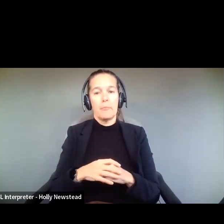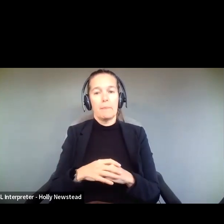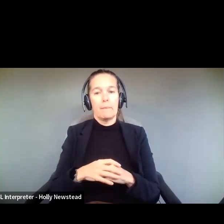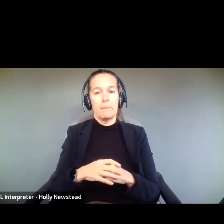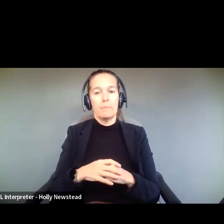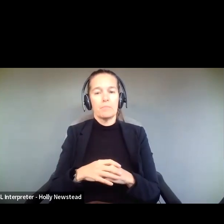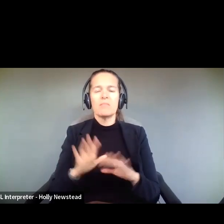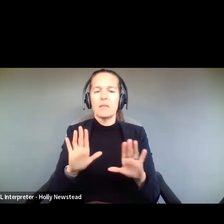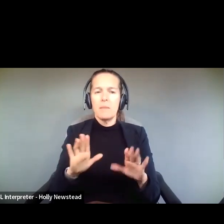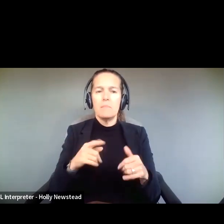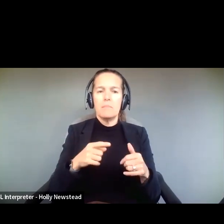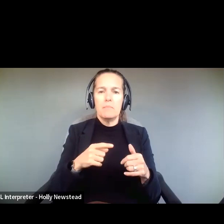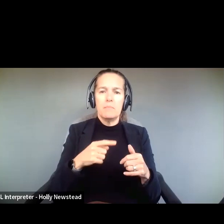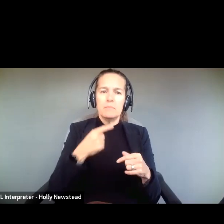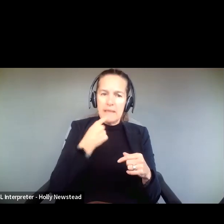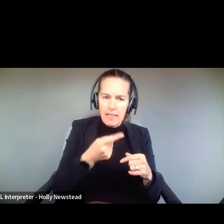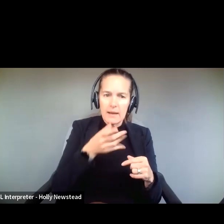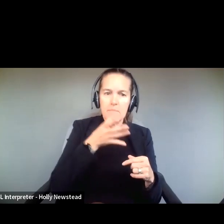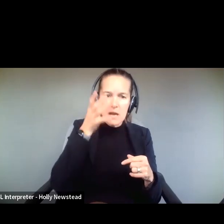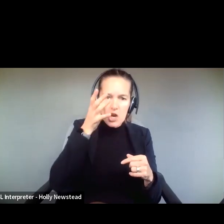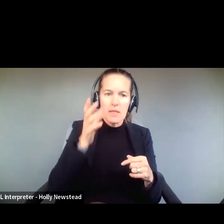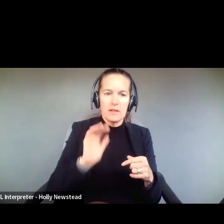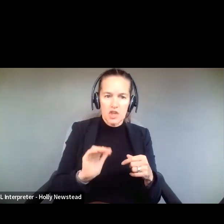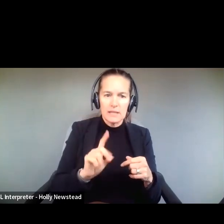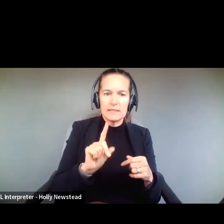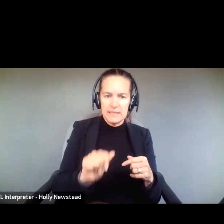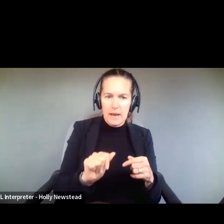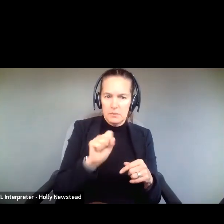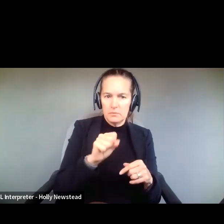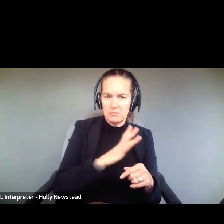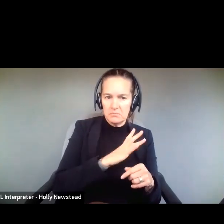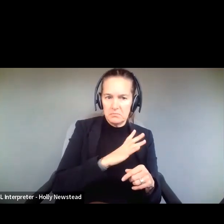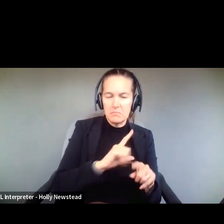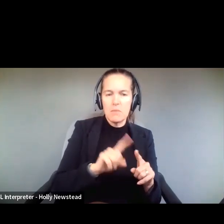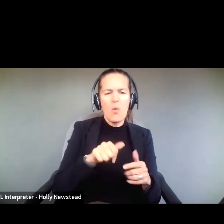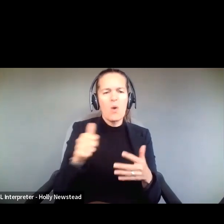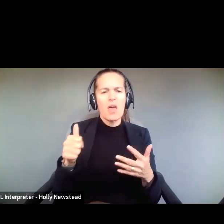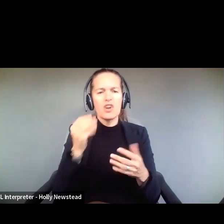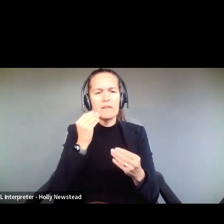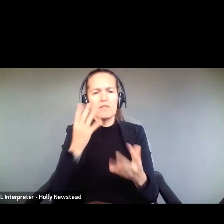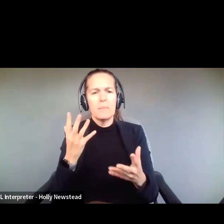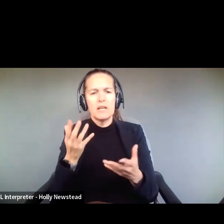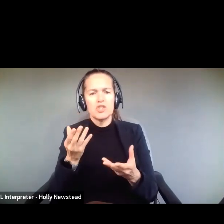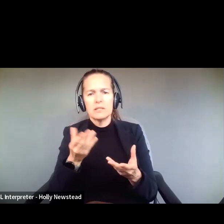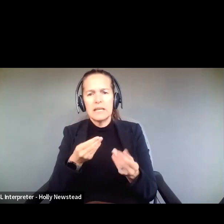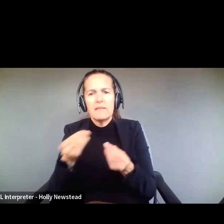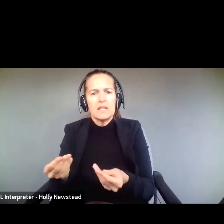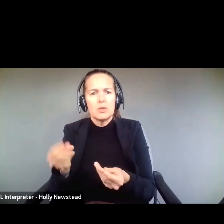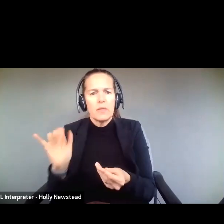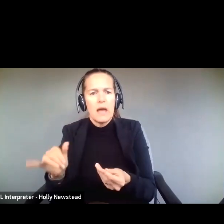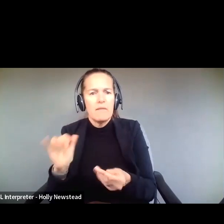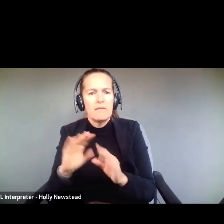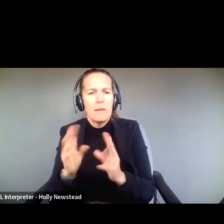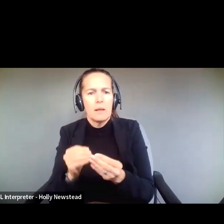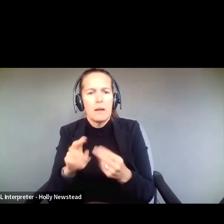parent that the child is disabled, what other information is conveyed to that family about what to